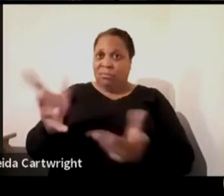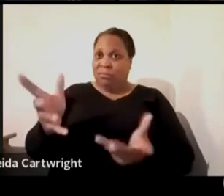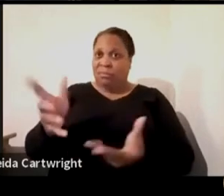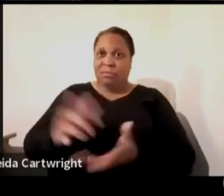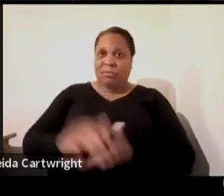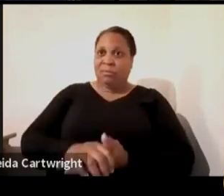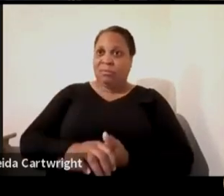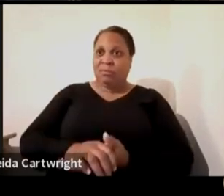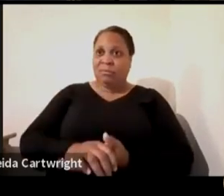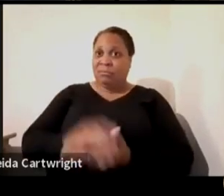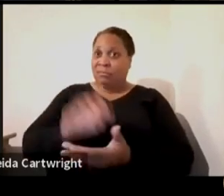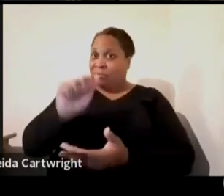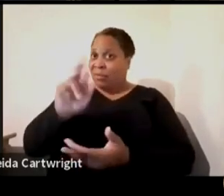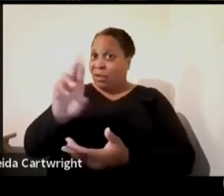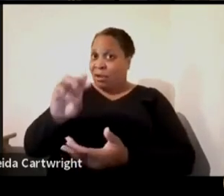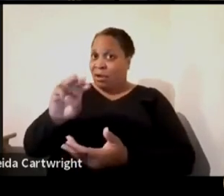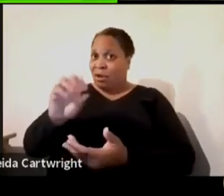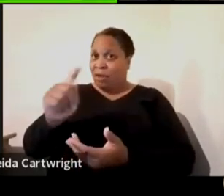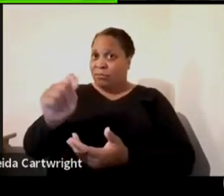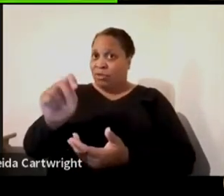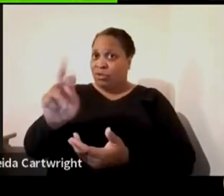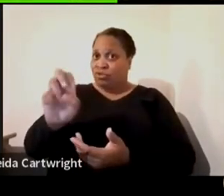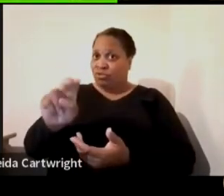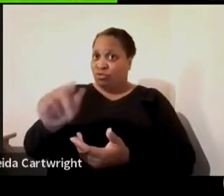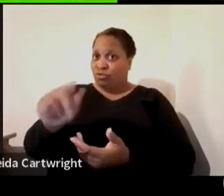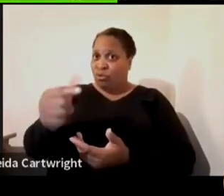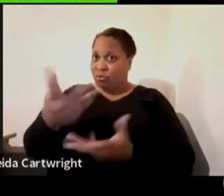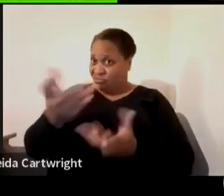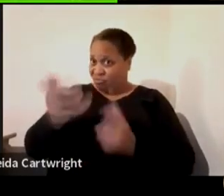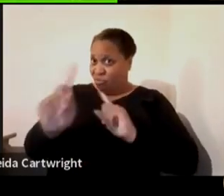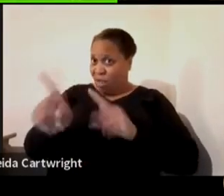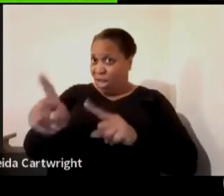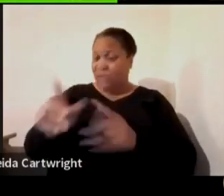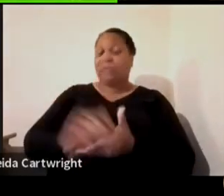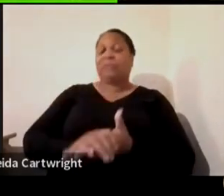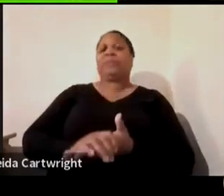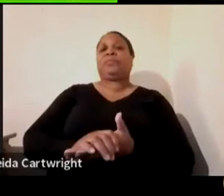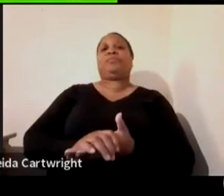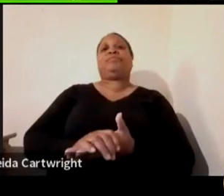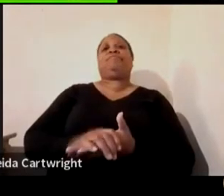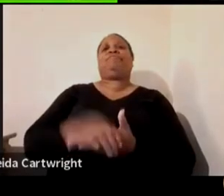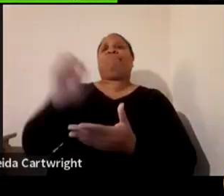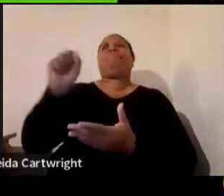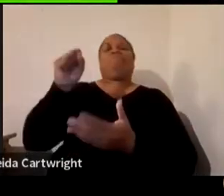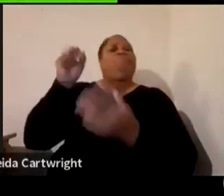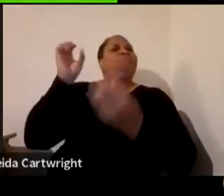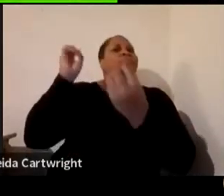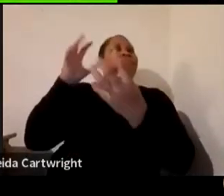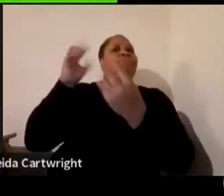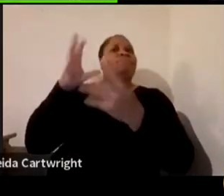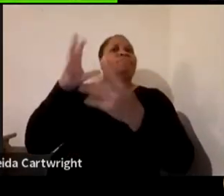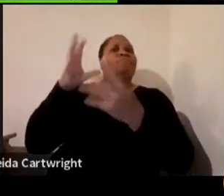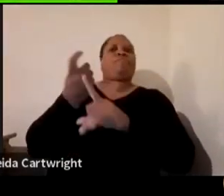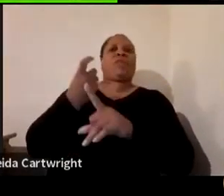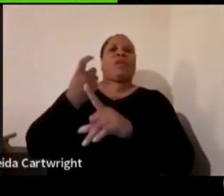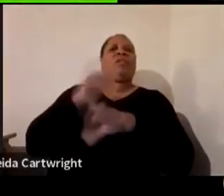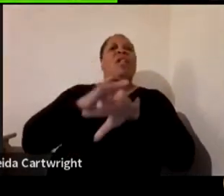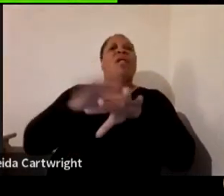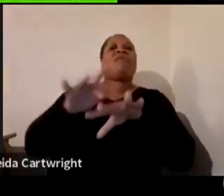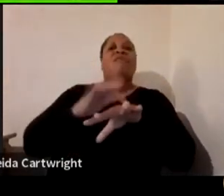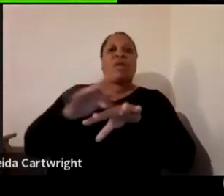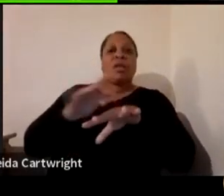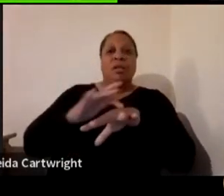Dr. Armstrong, do you want to fill that one? So we have had correspondence regarding the availability of the